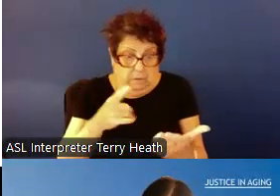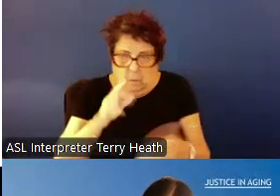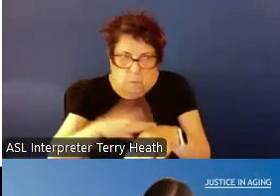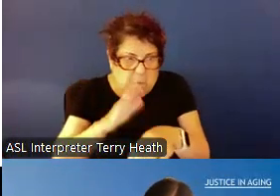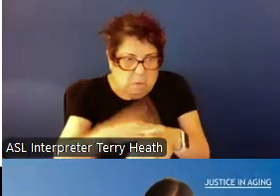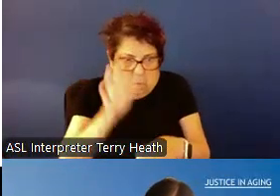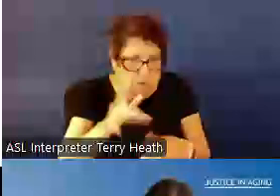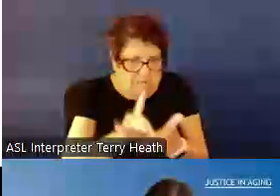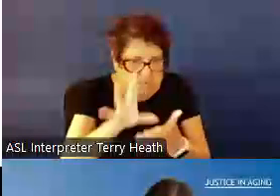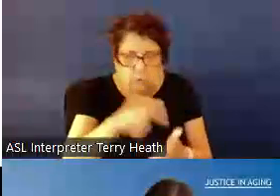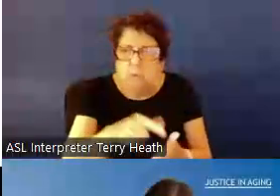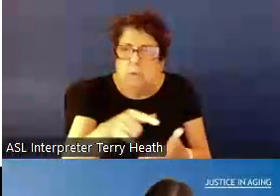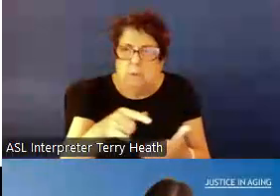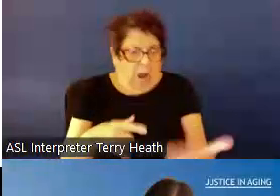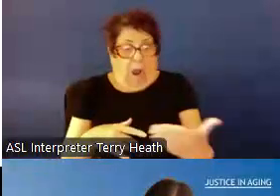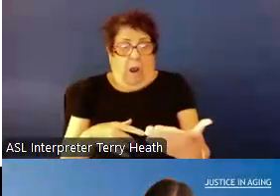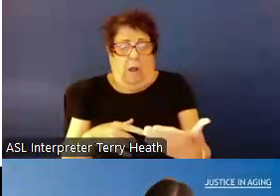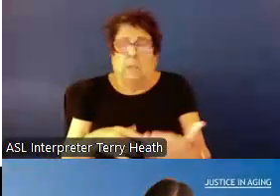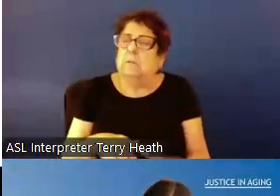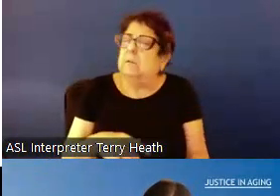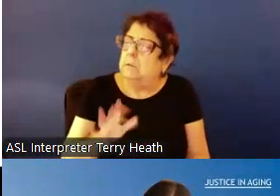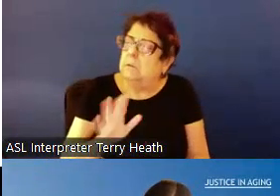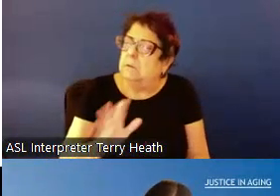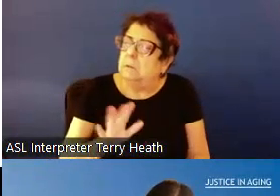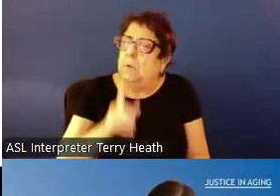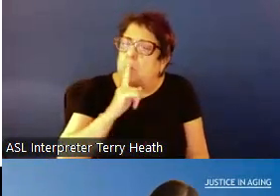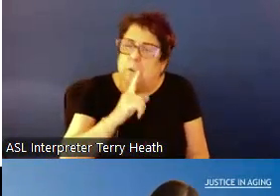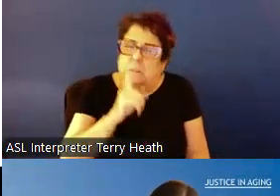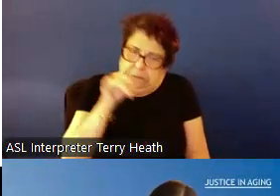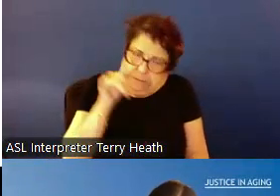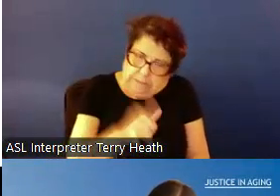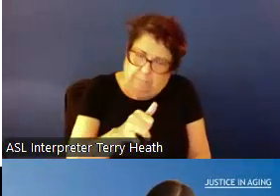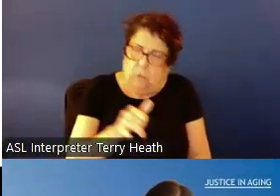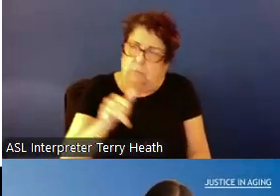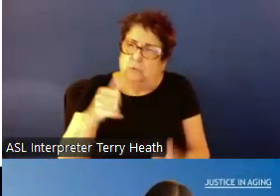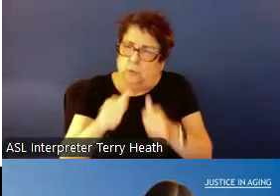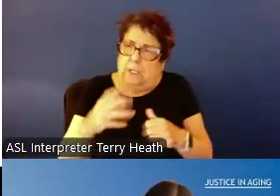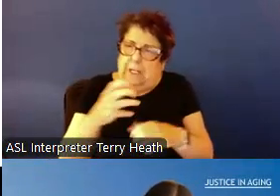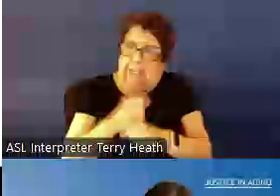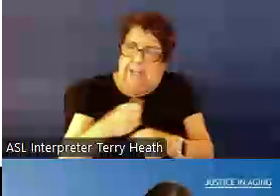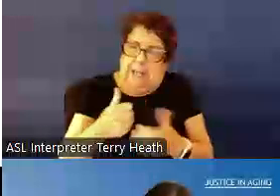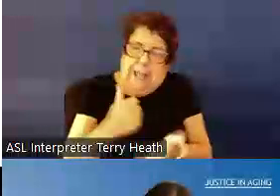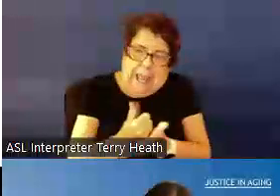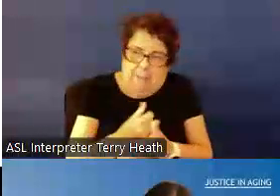leave. But clients should really stay put and try to get help from an attorney.